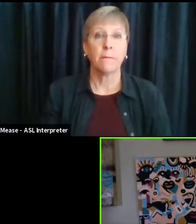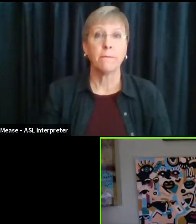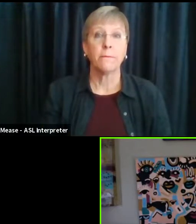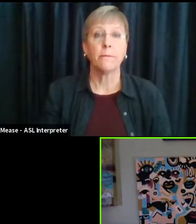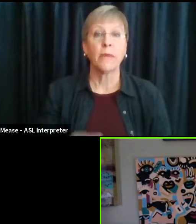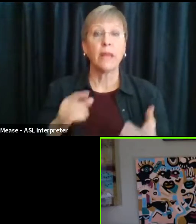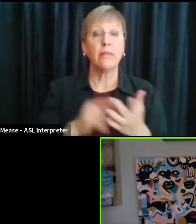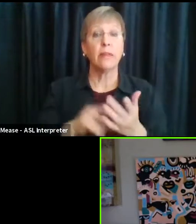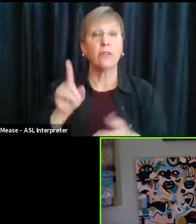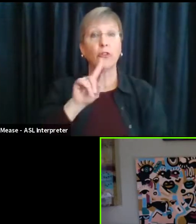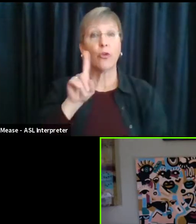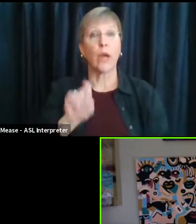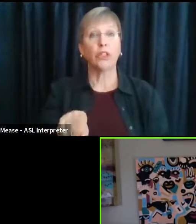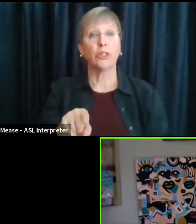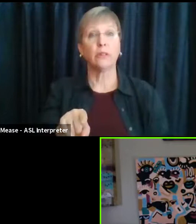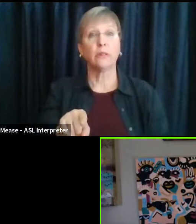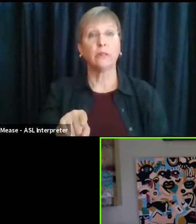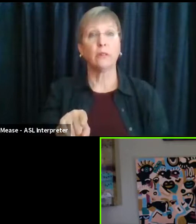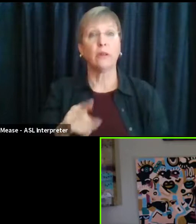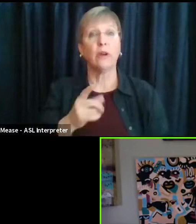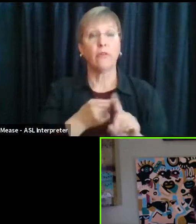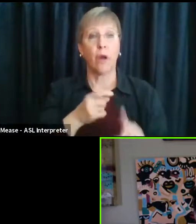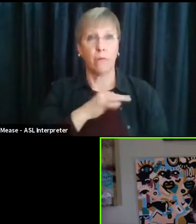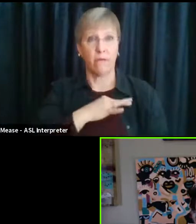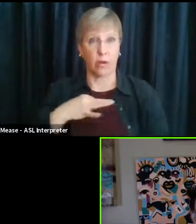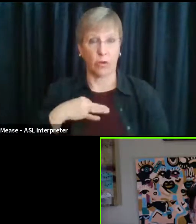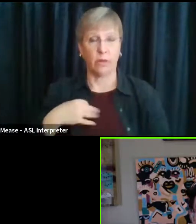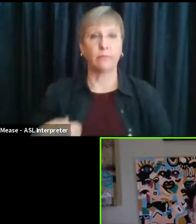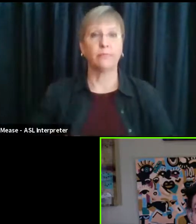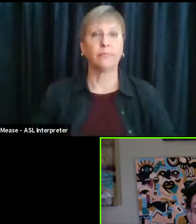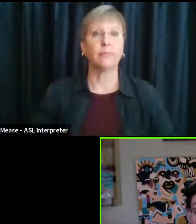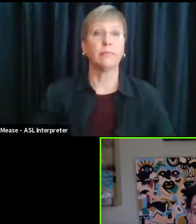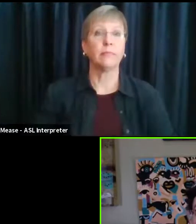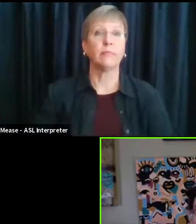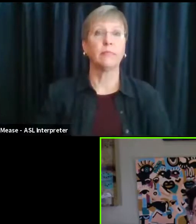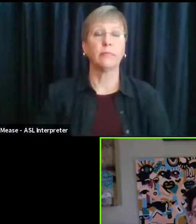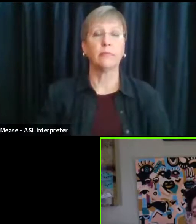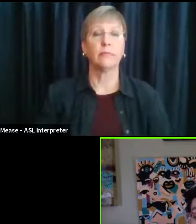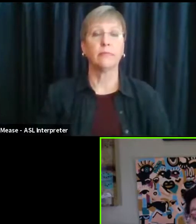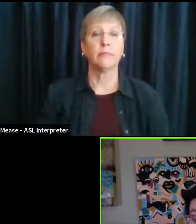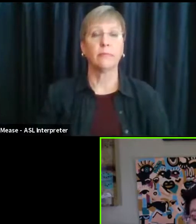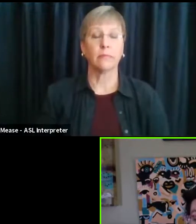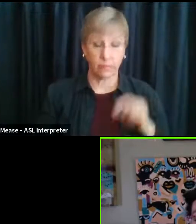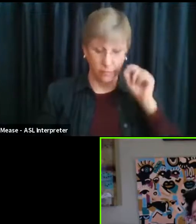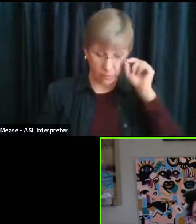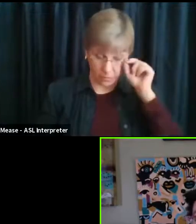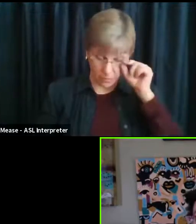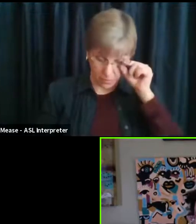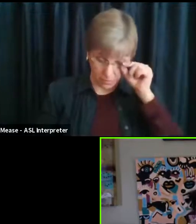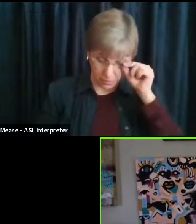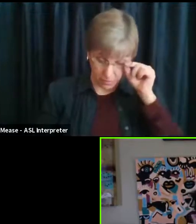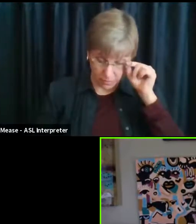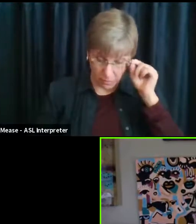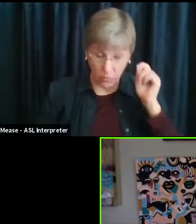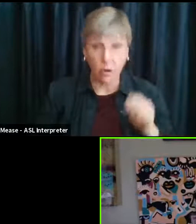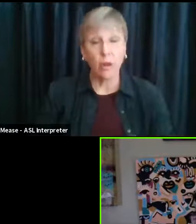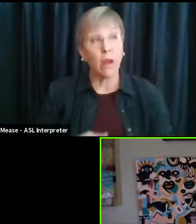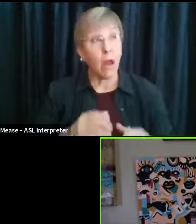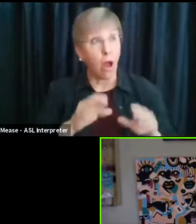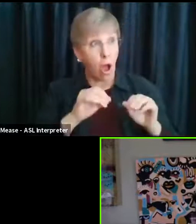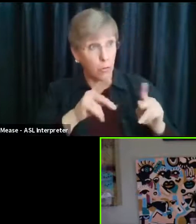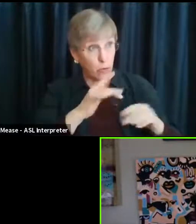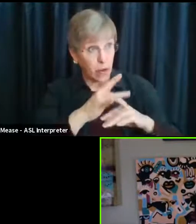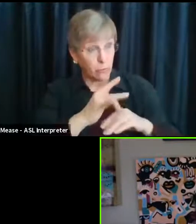This is a question from a faculty member. Are there opportunities for regional or